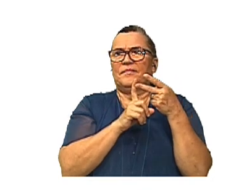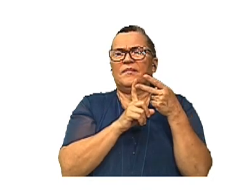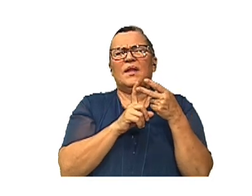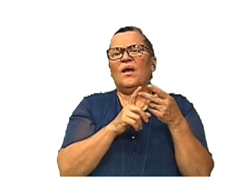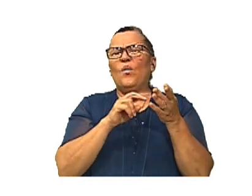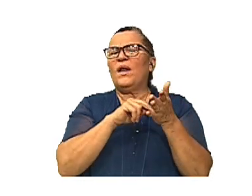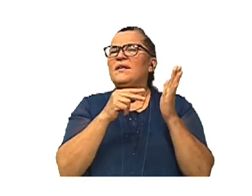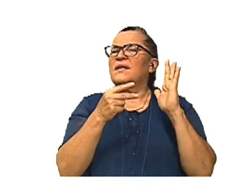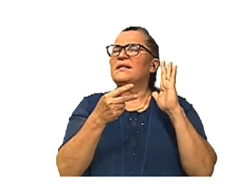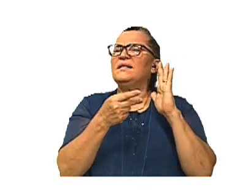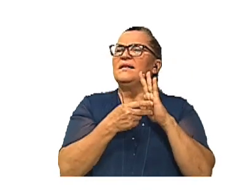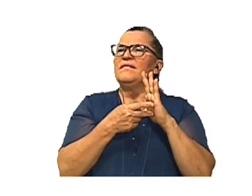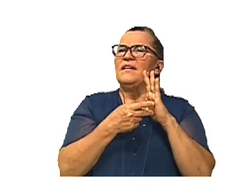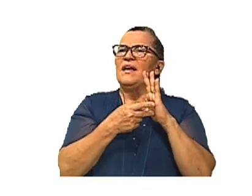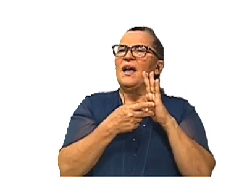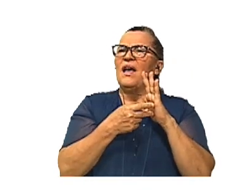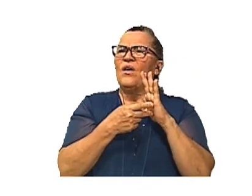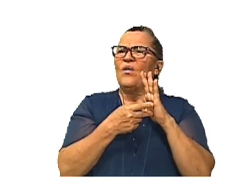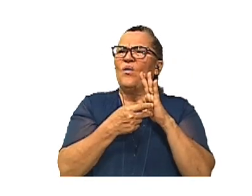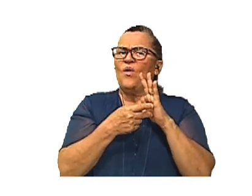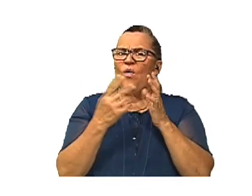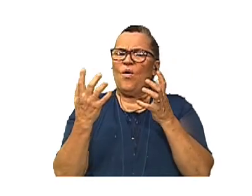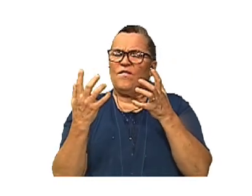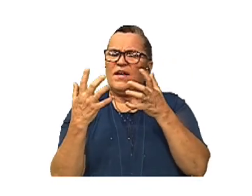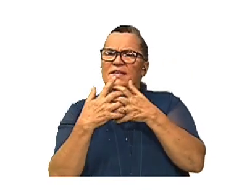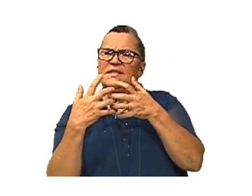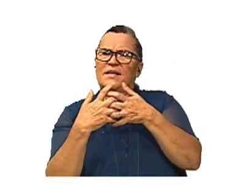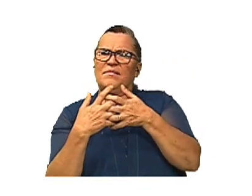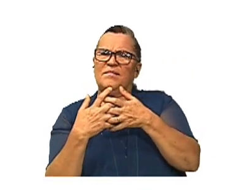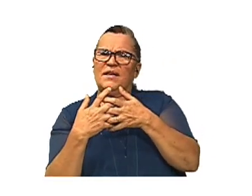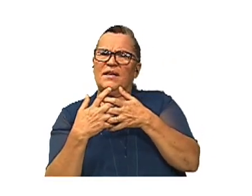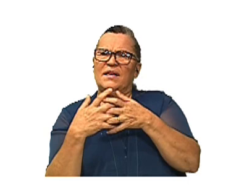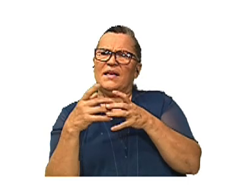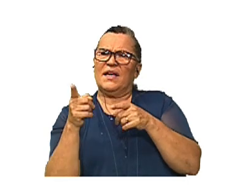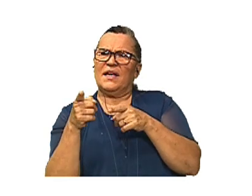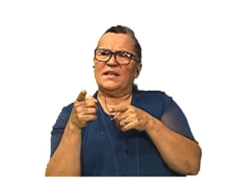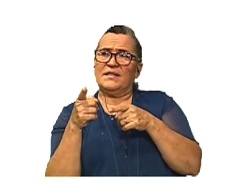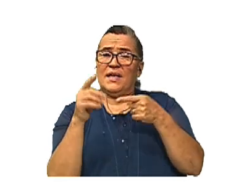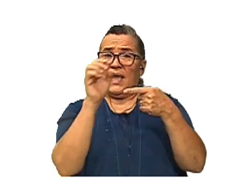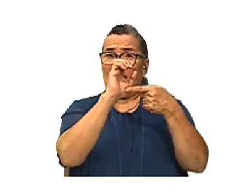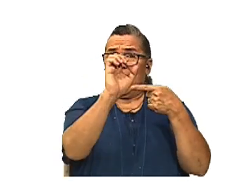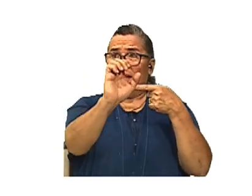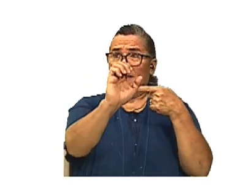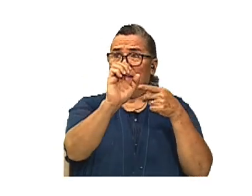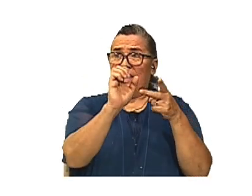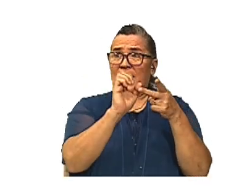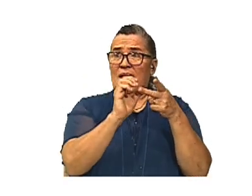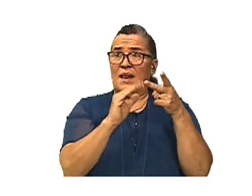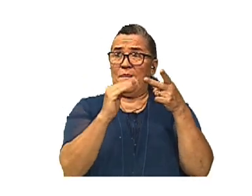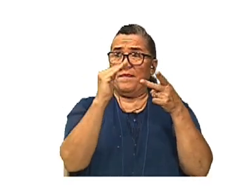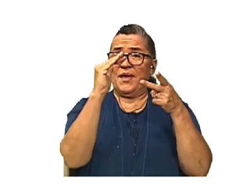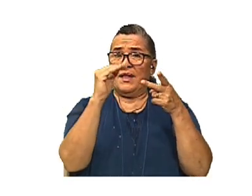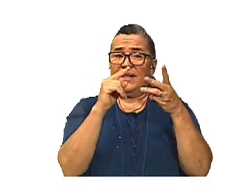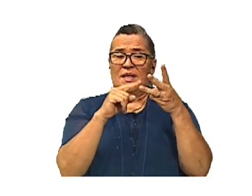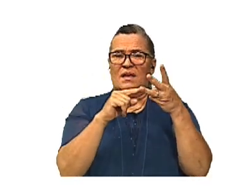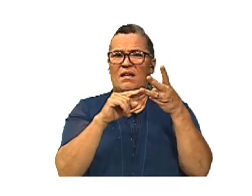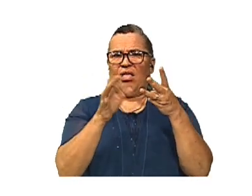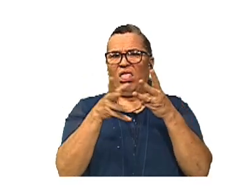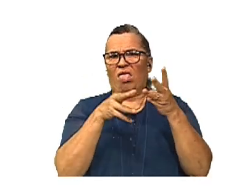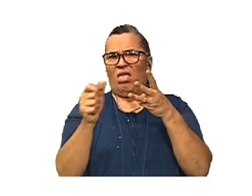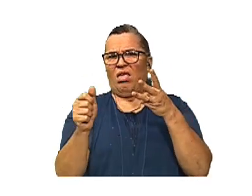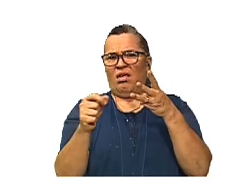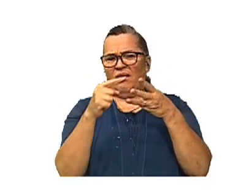What is the meaning of assembling? It is ethical, building,